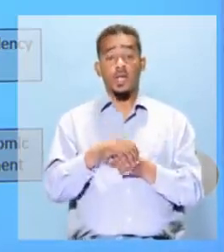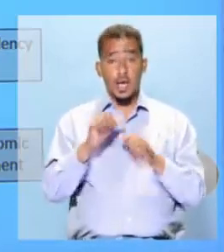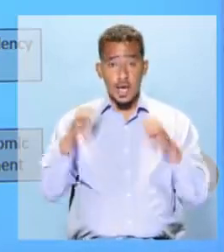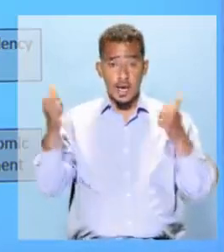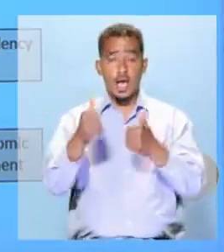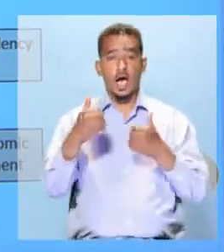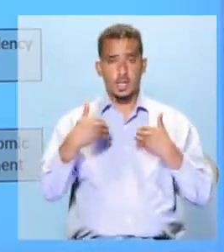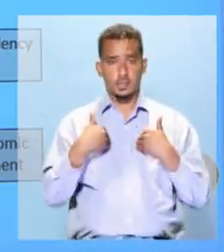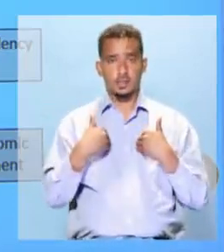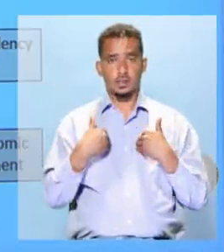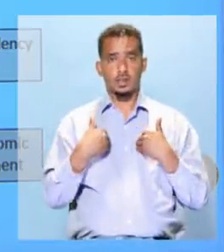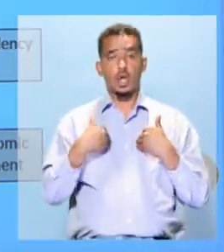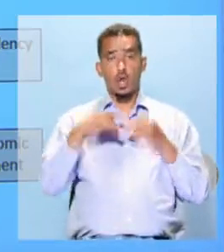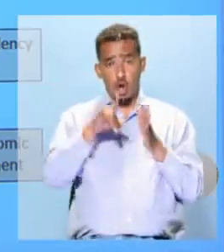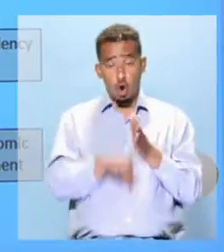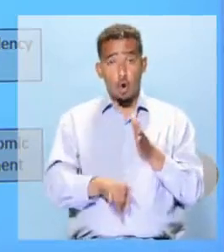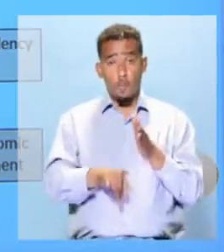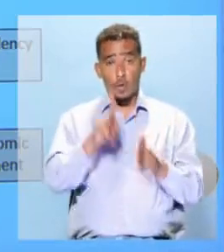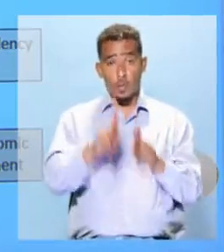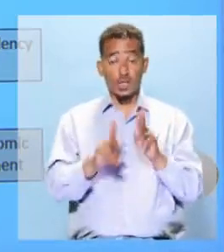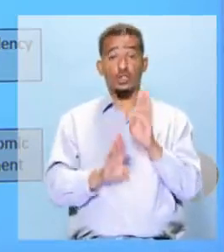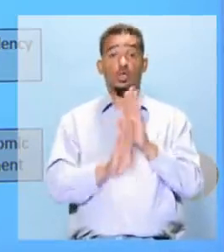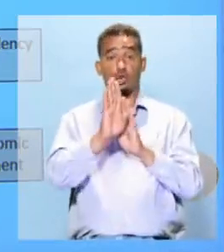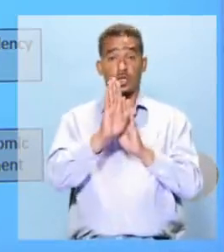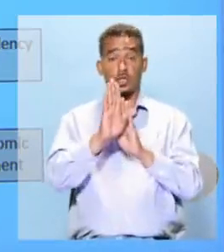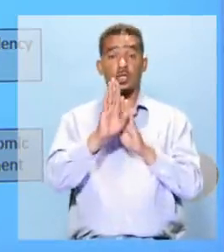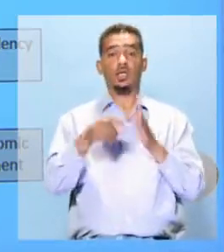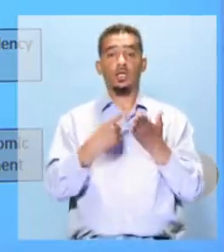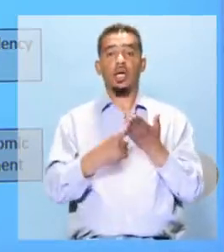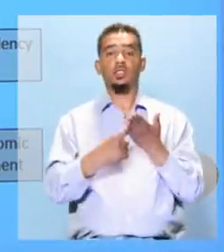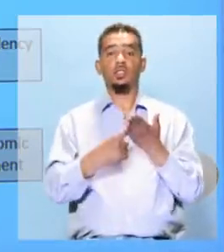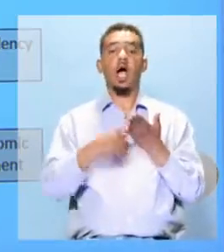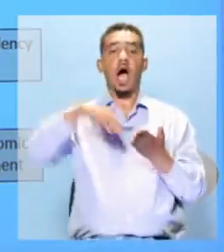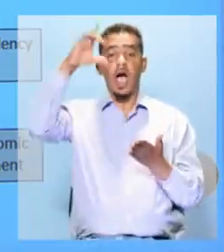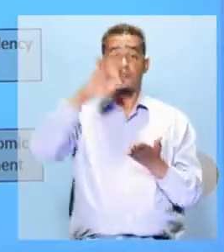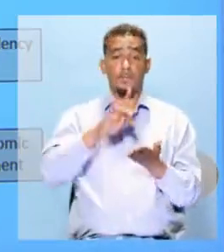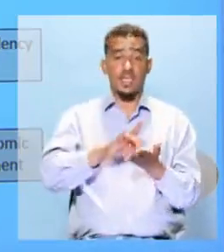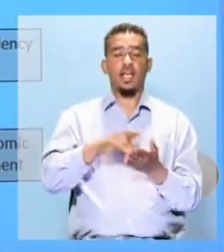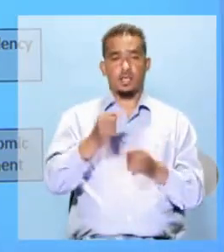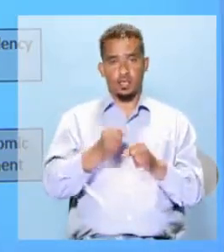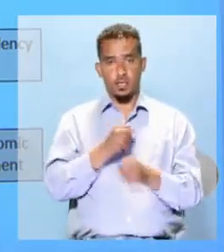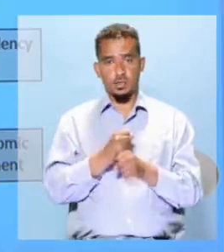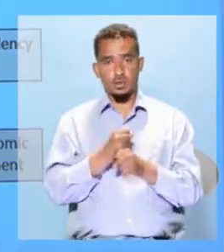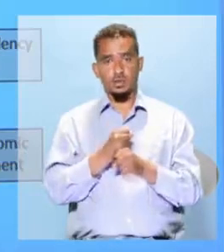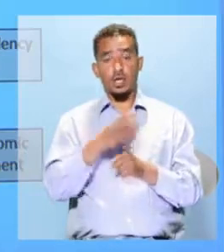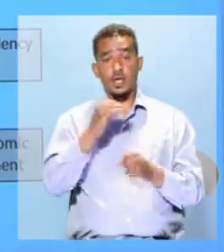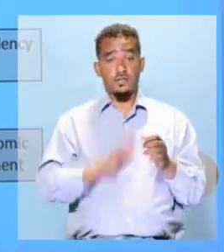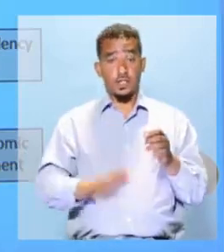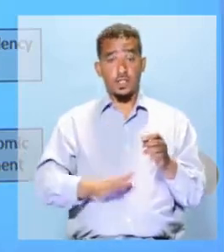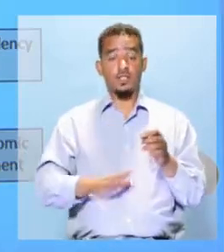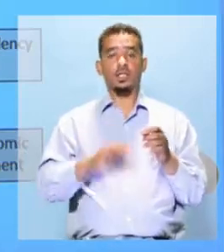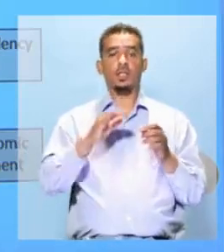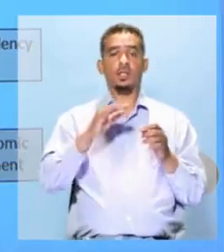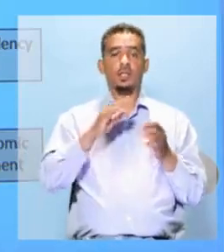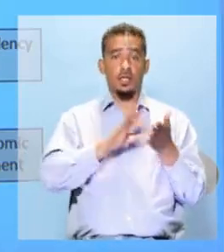Area has low population growth rate, it has high median age, and the fertility rate is